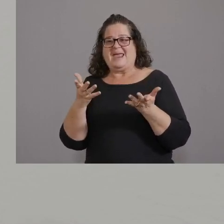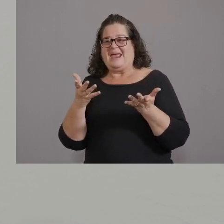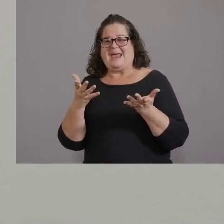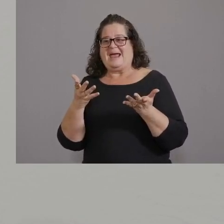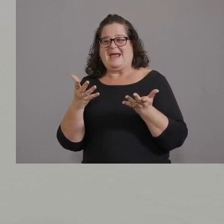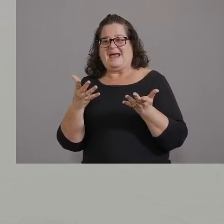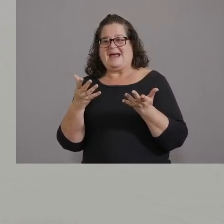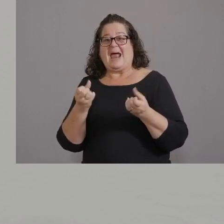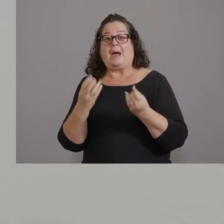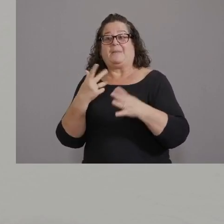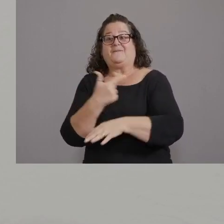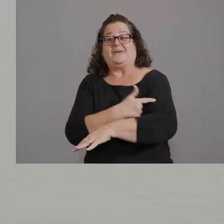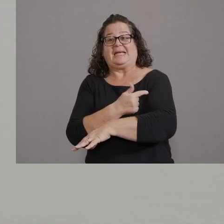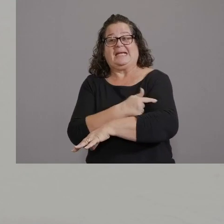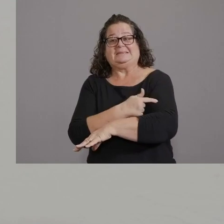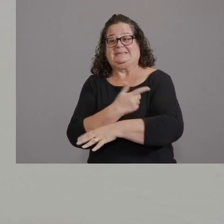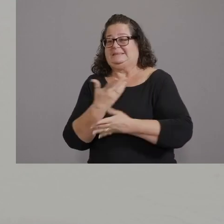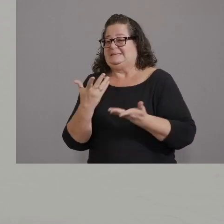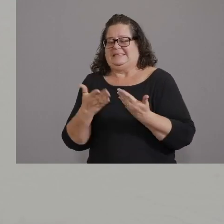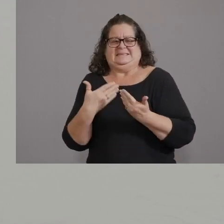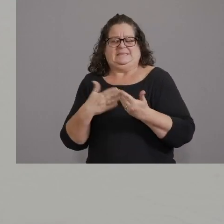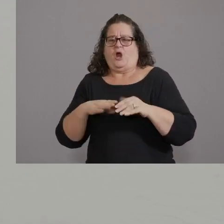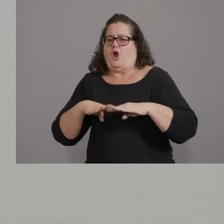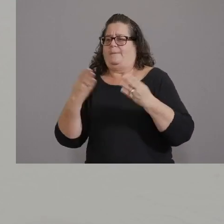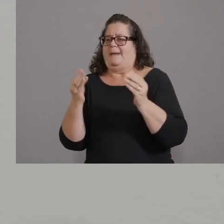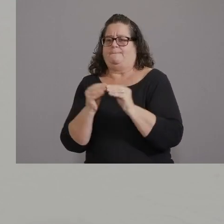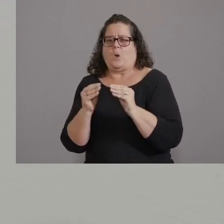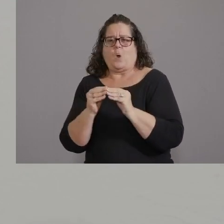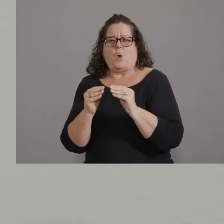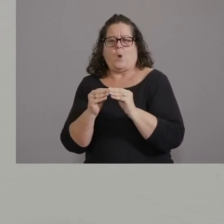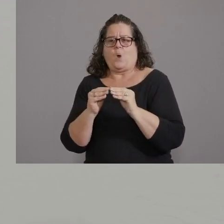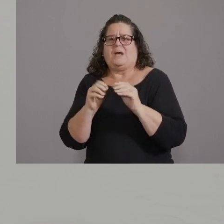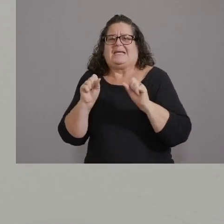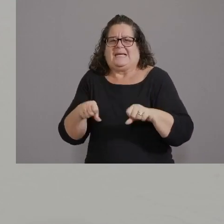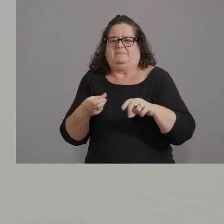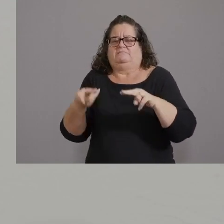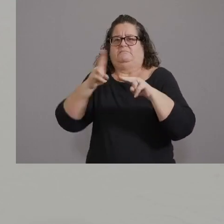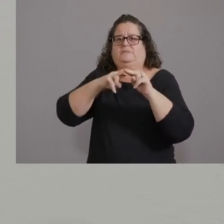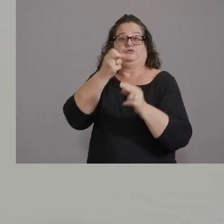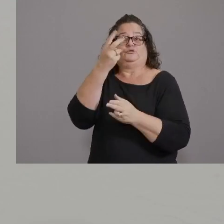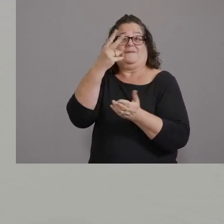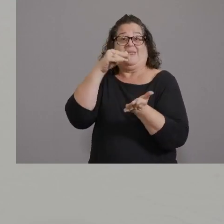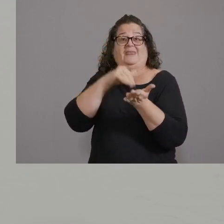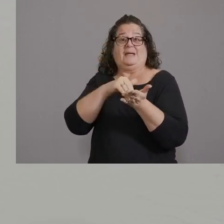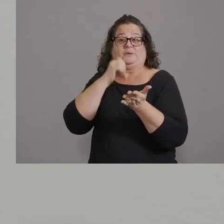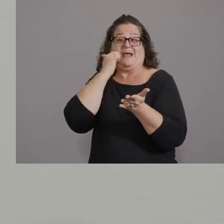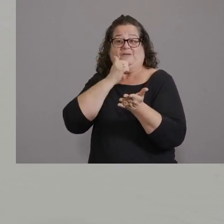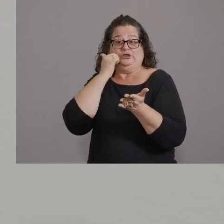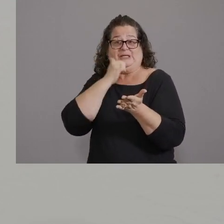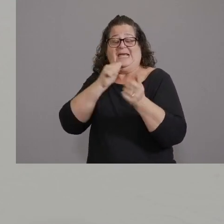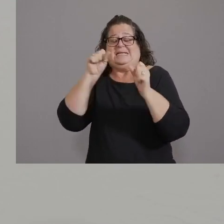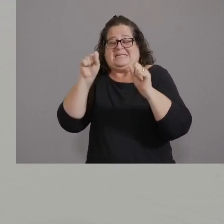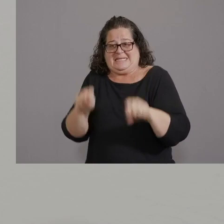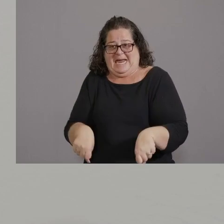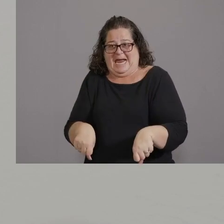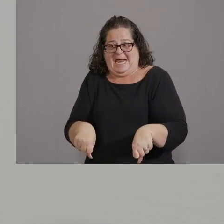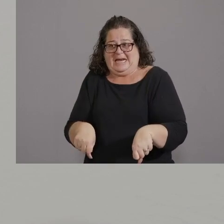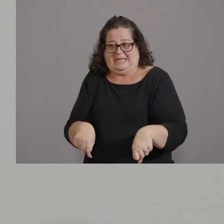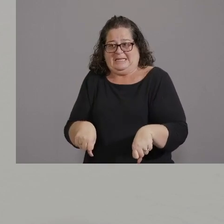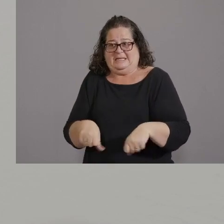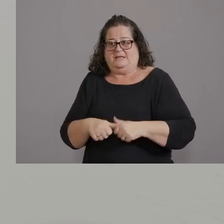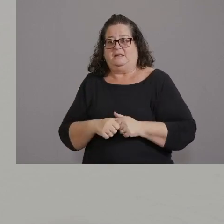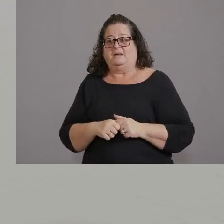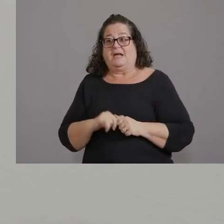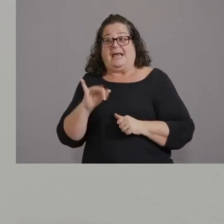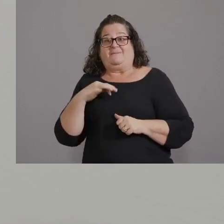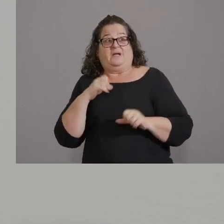can easily expand to 12,000 a day. And so if we could get more vaccine, we would be able to even ramp